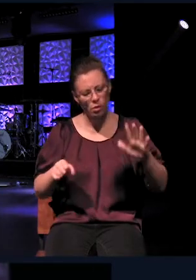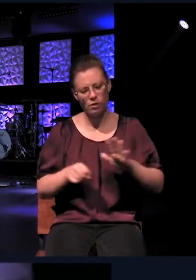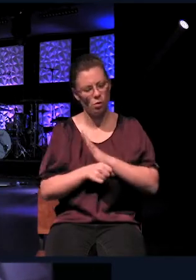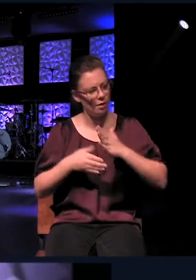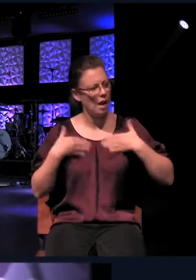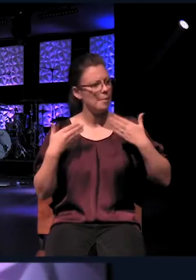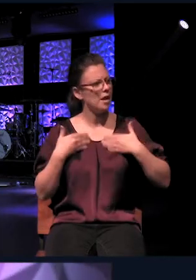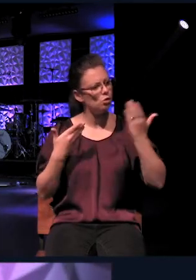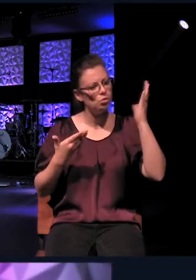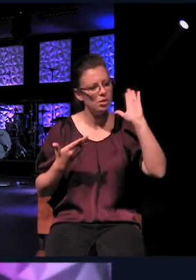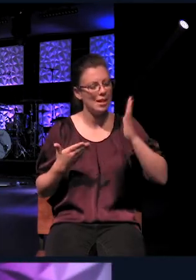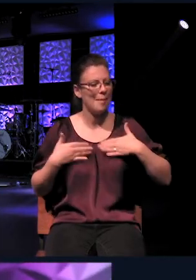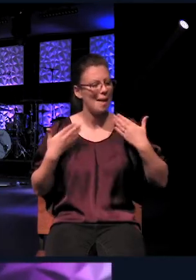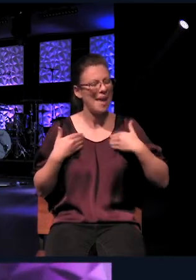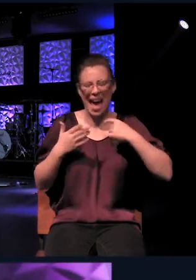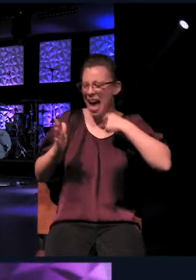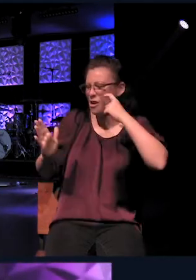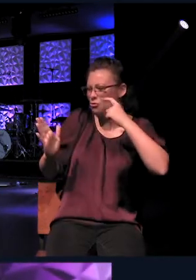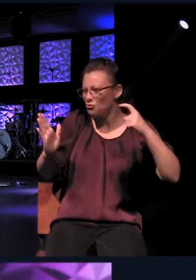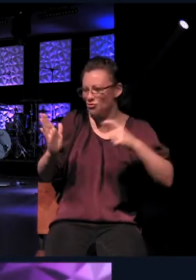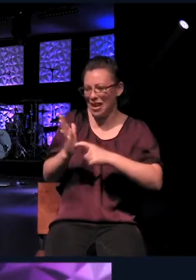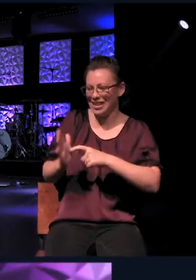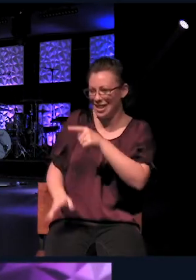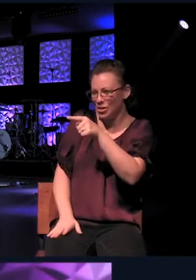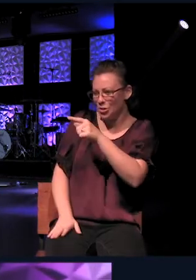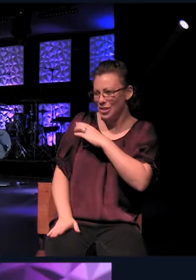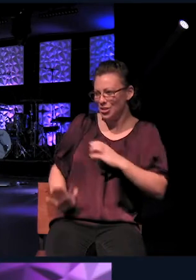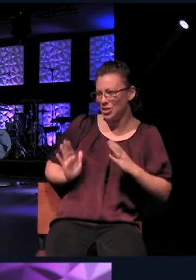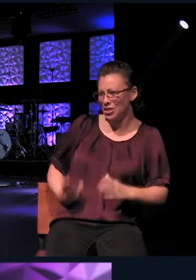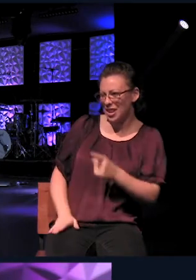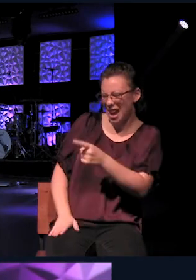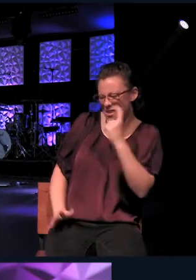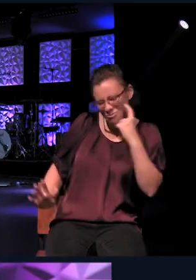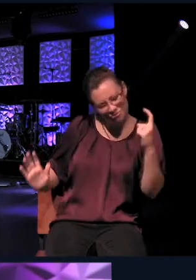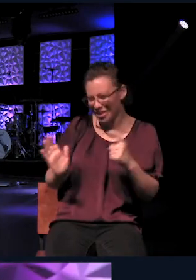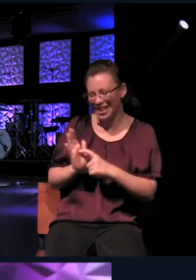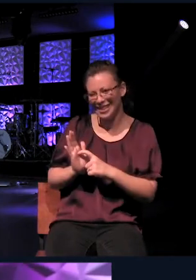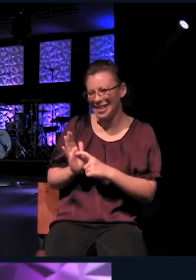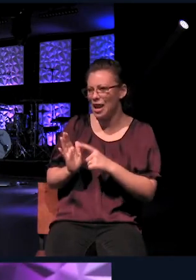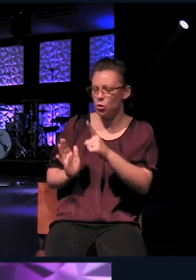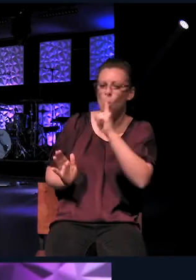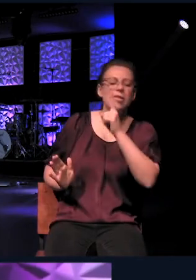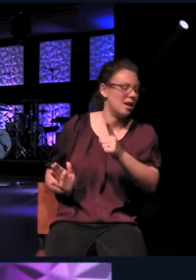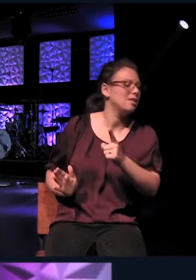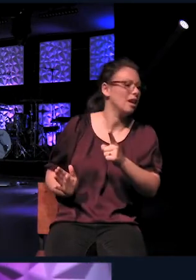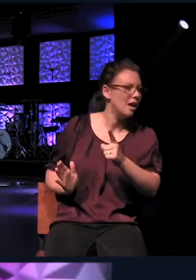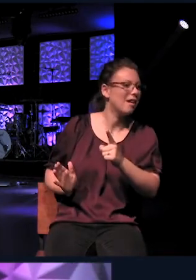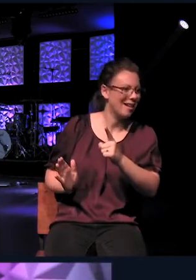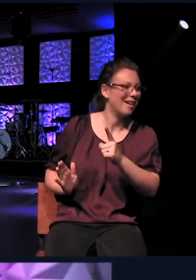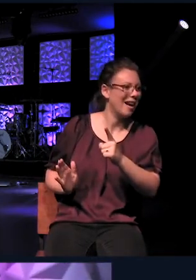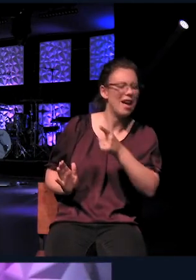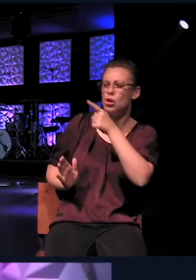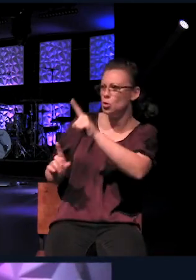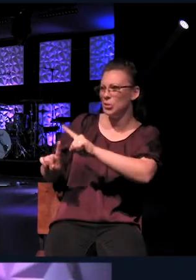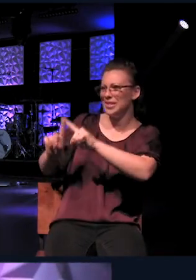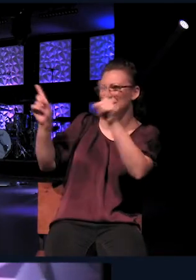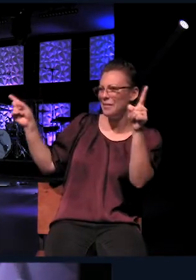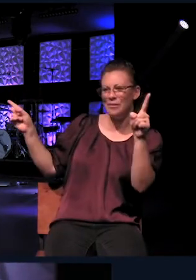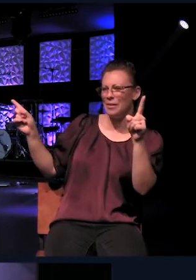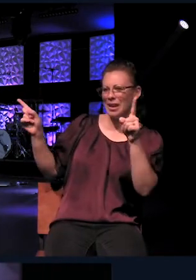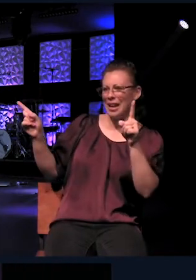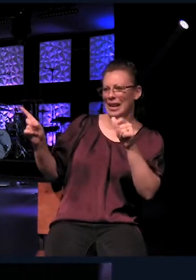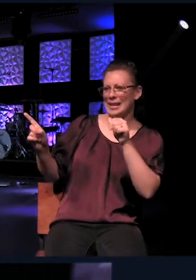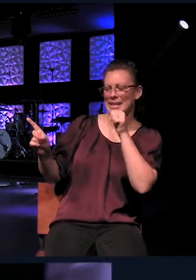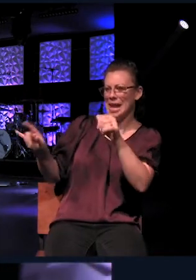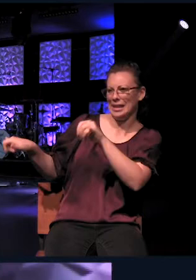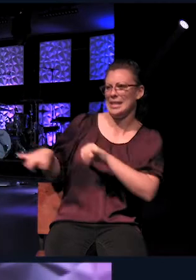seem happy. Like, I stand and I watch, and there's just something different about you. And that's not a pat on the back for myself or anything.